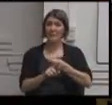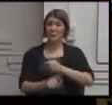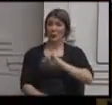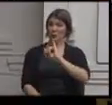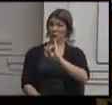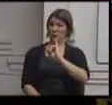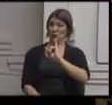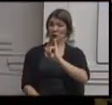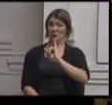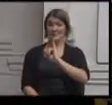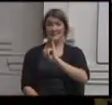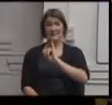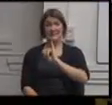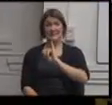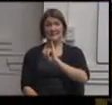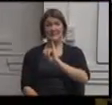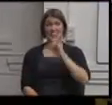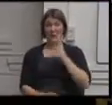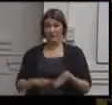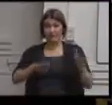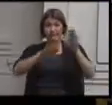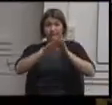ratings in town.